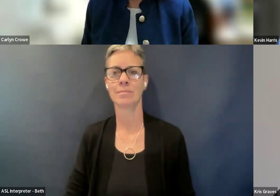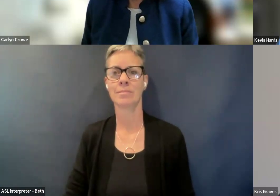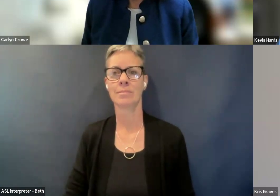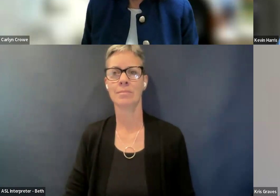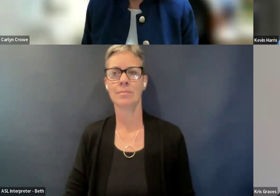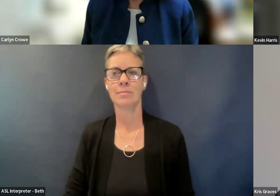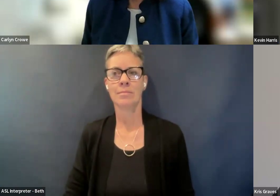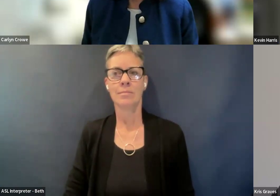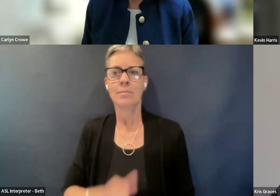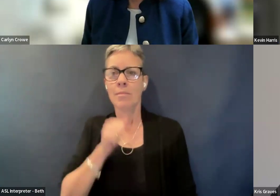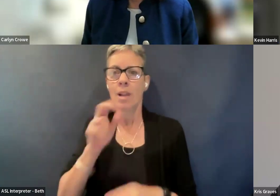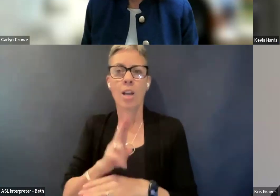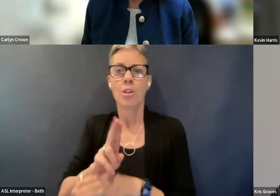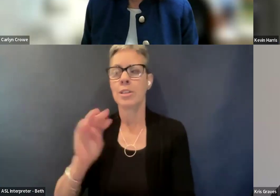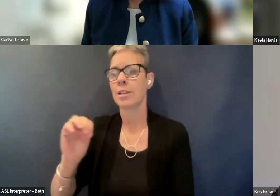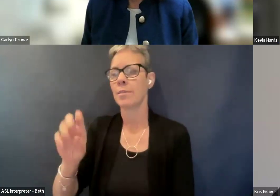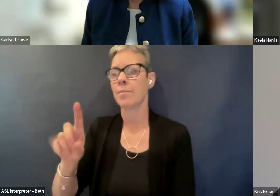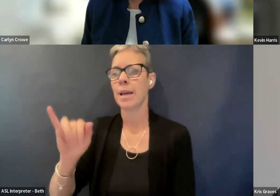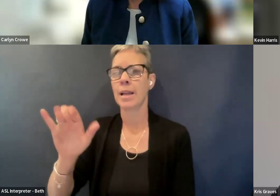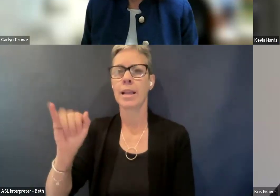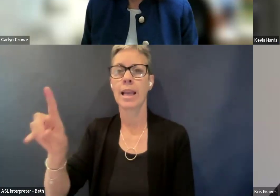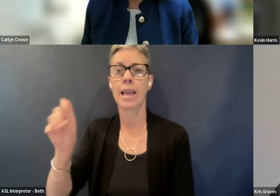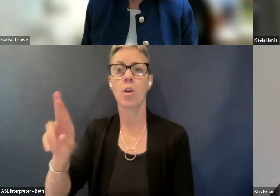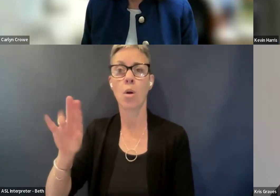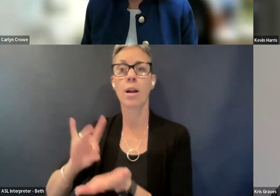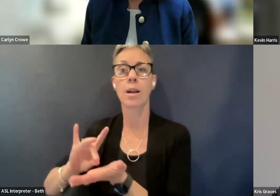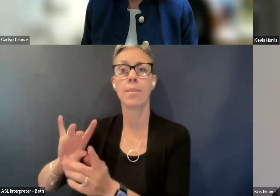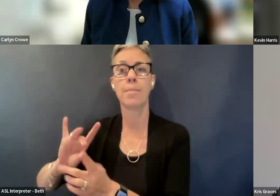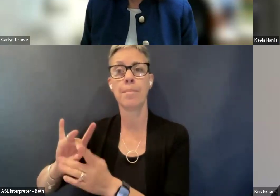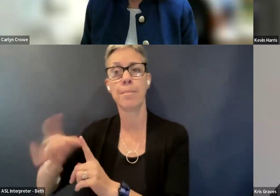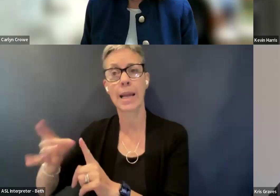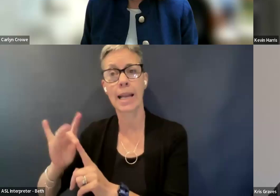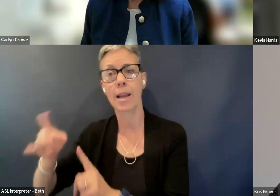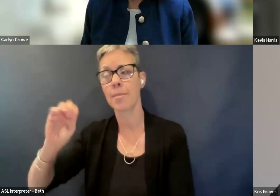I'm not on Medicaid or Medicare anymore, but I had to make that choice to not do it,